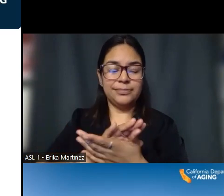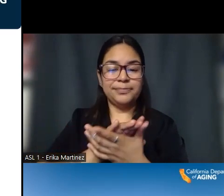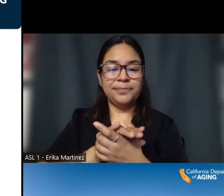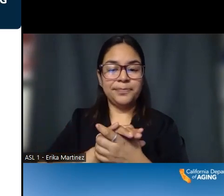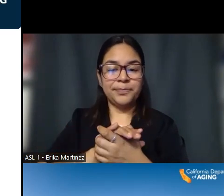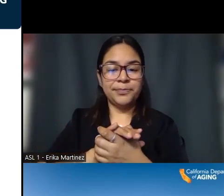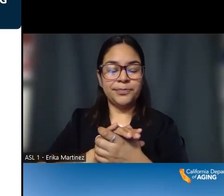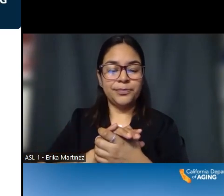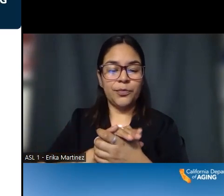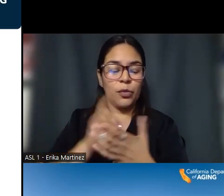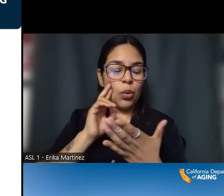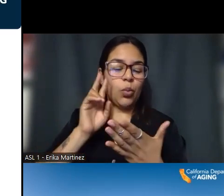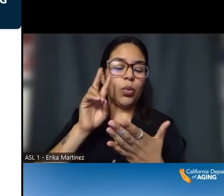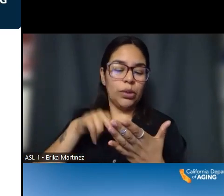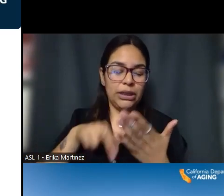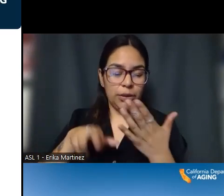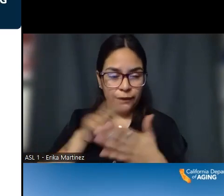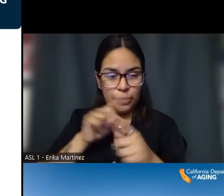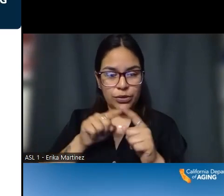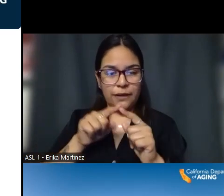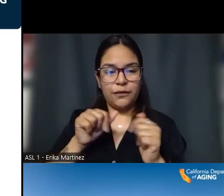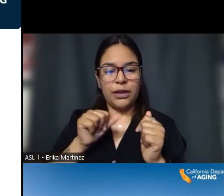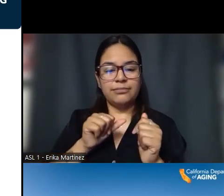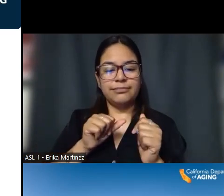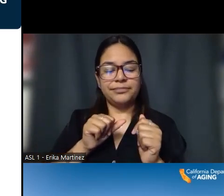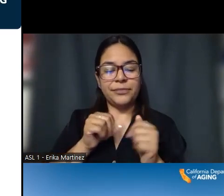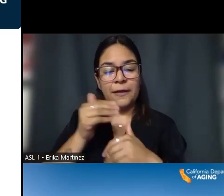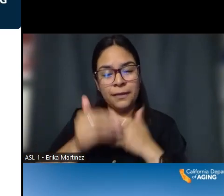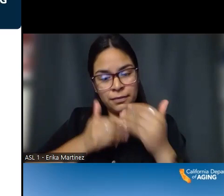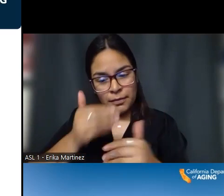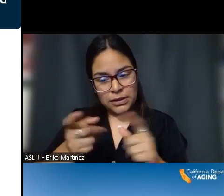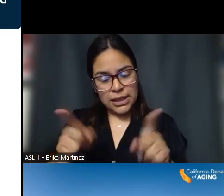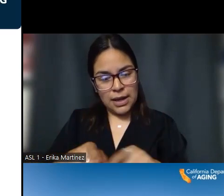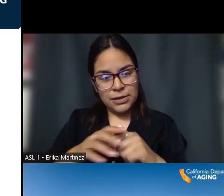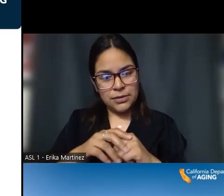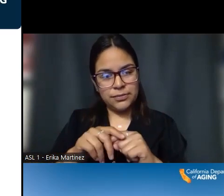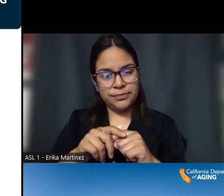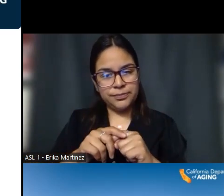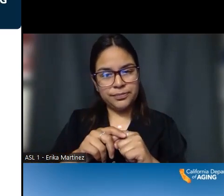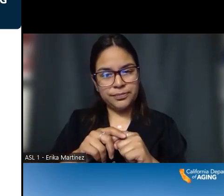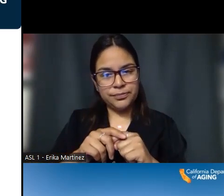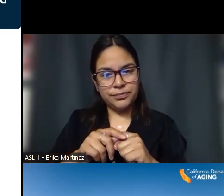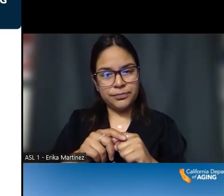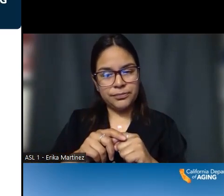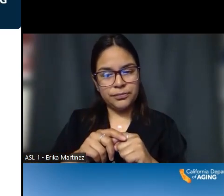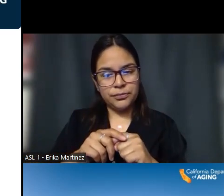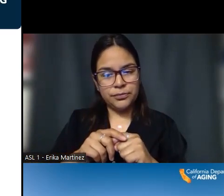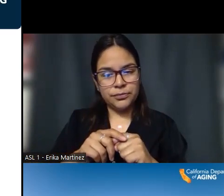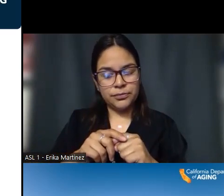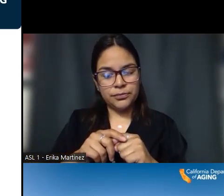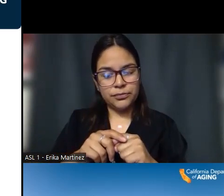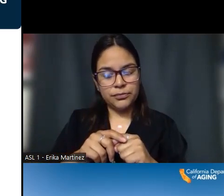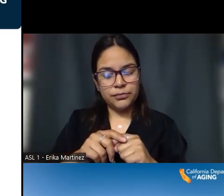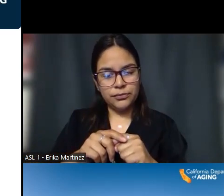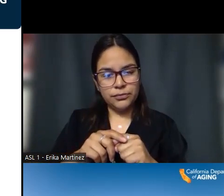policies and procedures related to the process. We participate in the interdisciplinary team review, considering what's required by